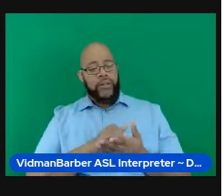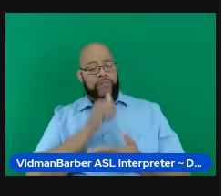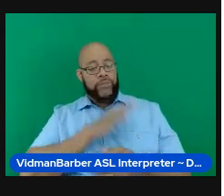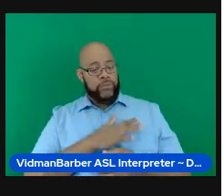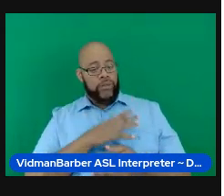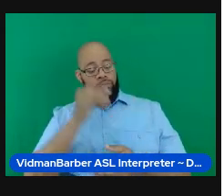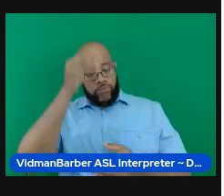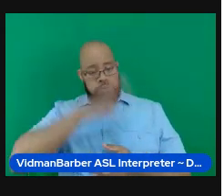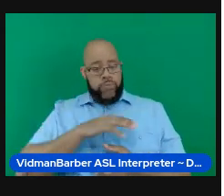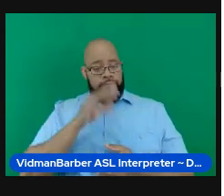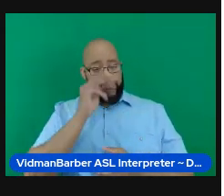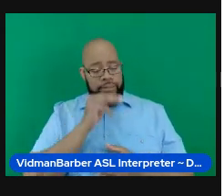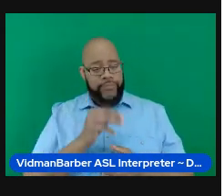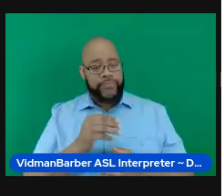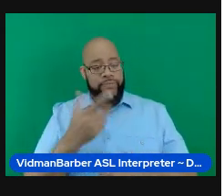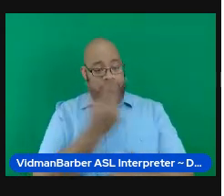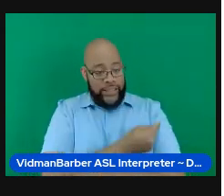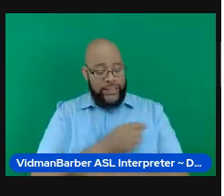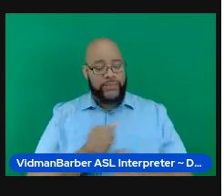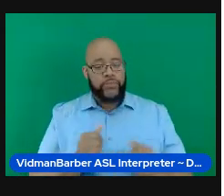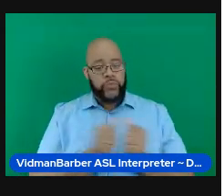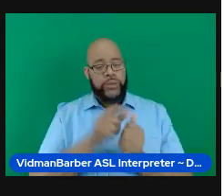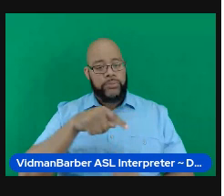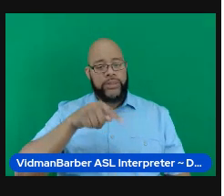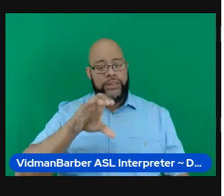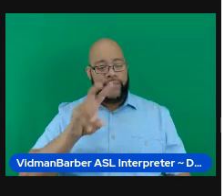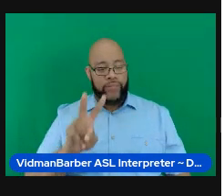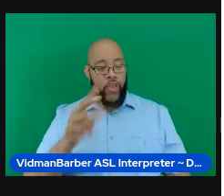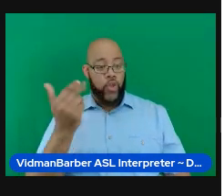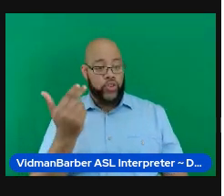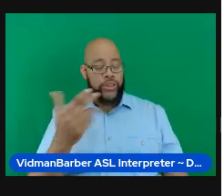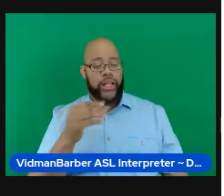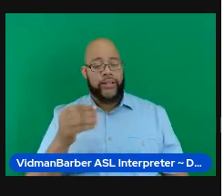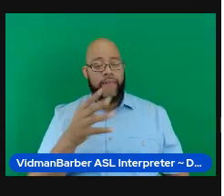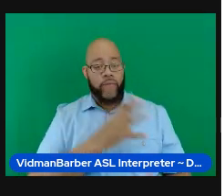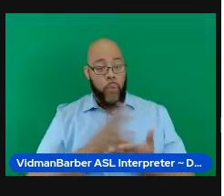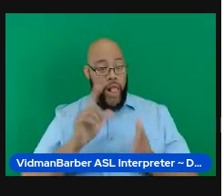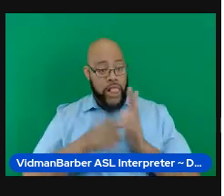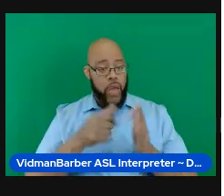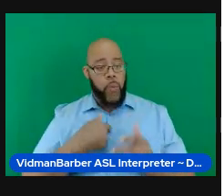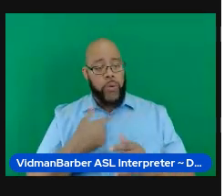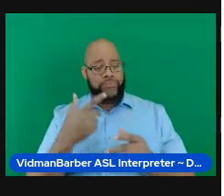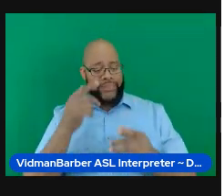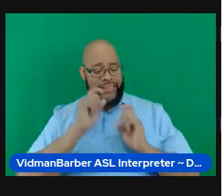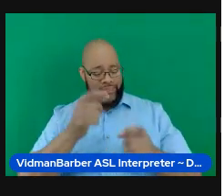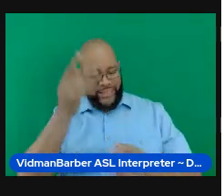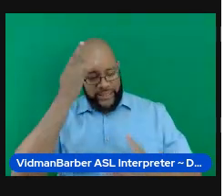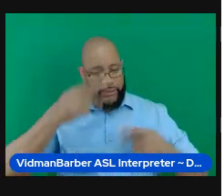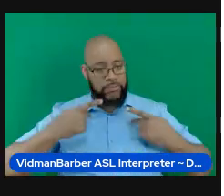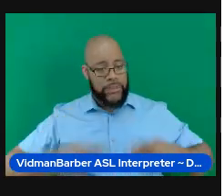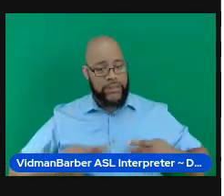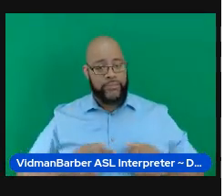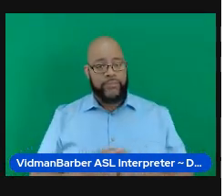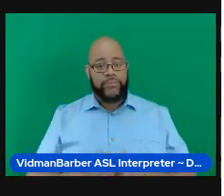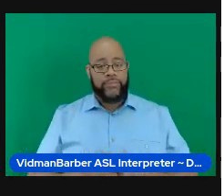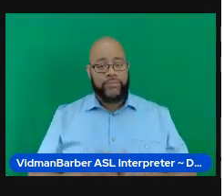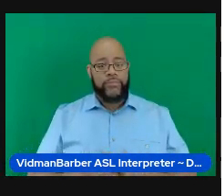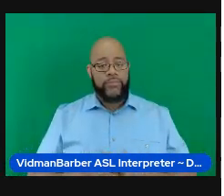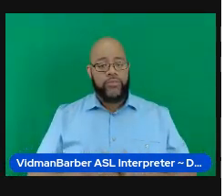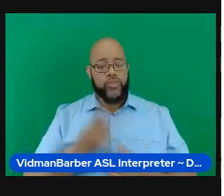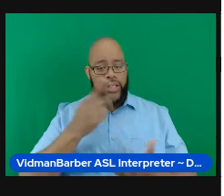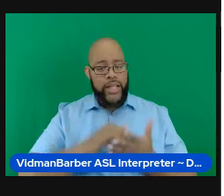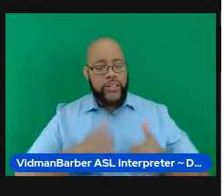and male mice were vaccinated with PCV13, and 4 weeks later, we infected them with the bacteria and monitored for